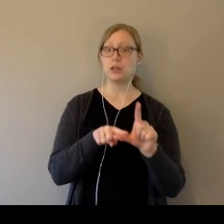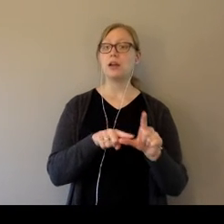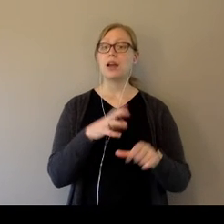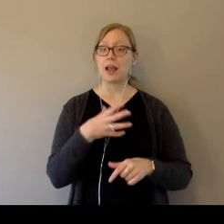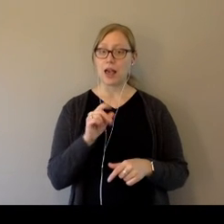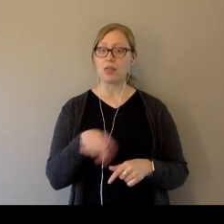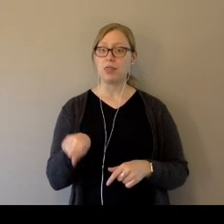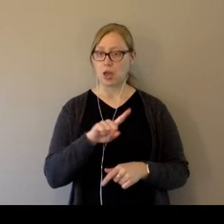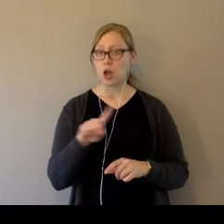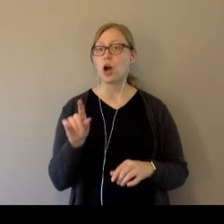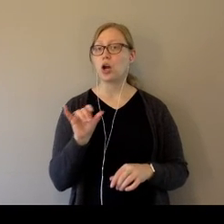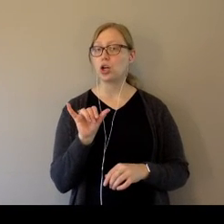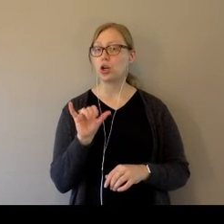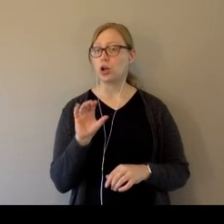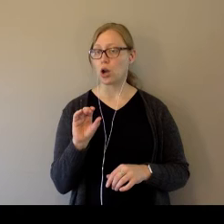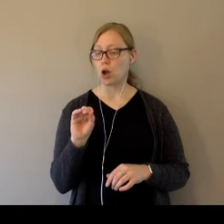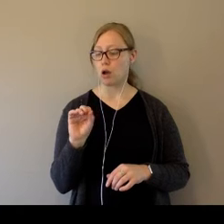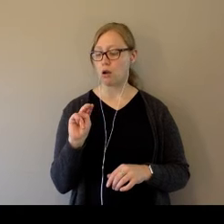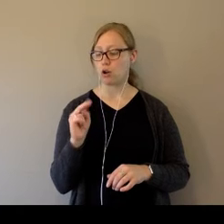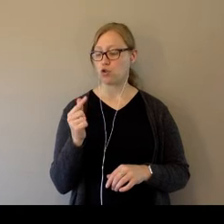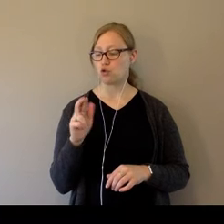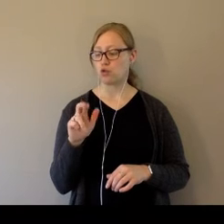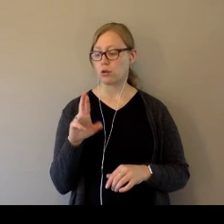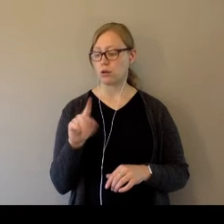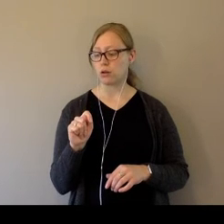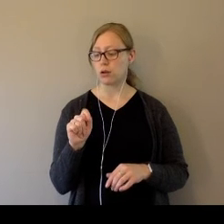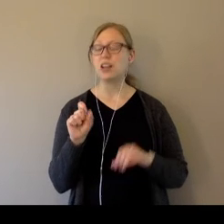can just make this the generic statement. I could say